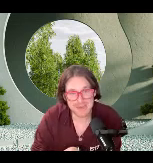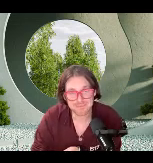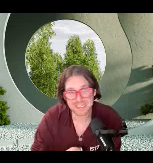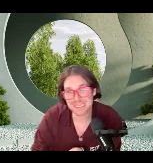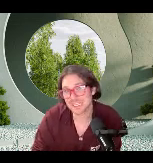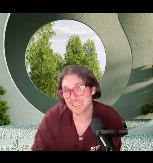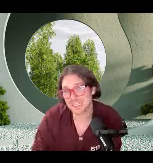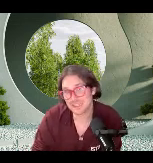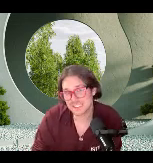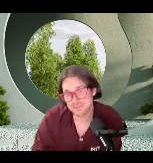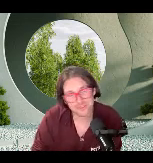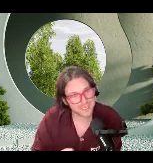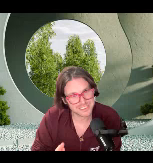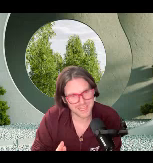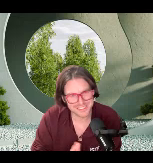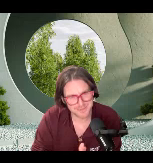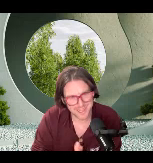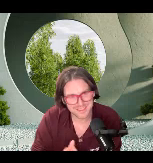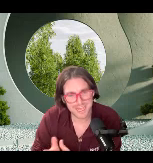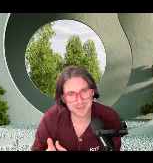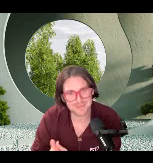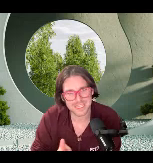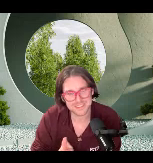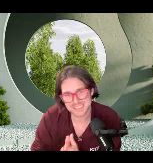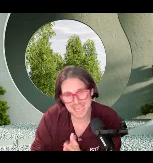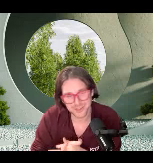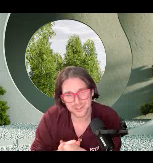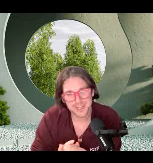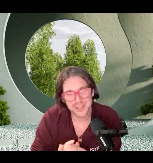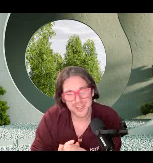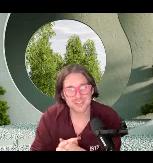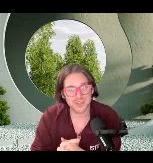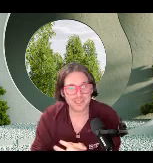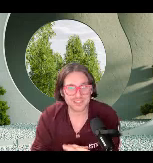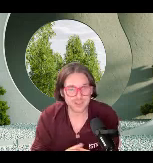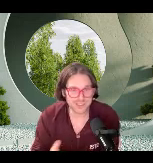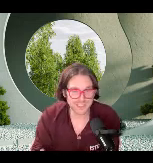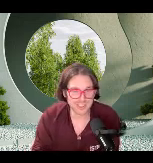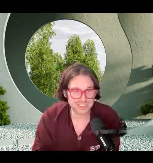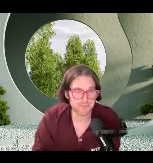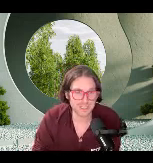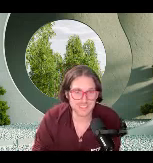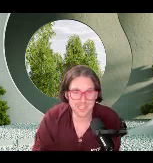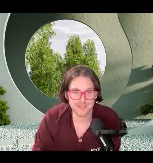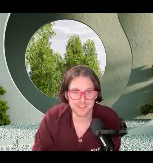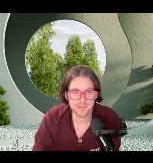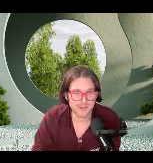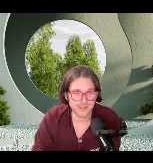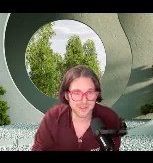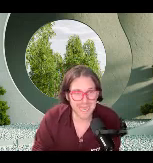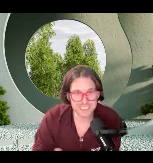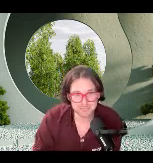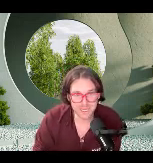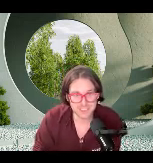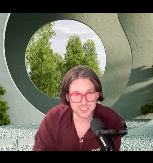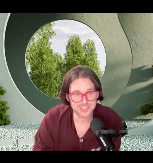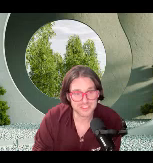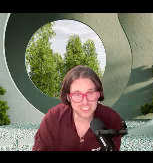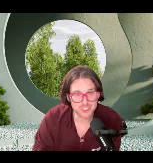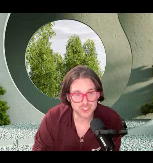conference that will be happening this month or next, this month in Seattle. And so it's an organization that brings together thought partners,